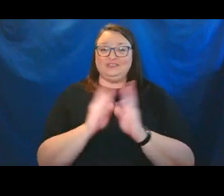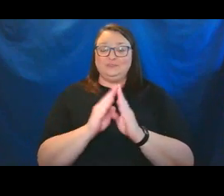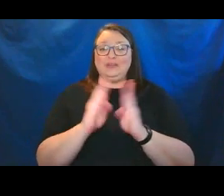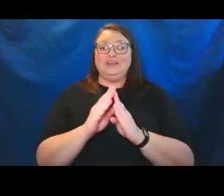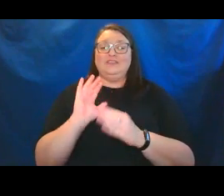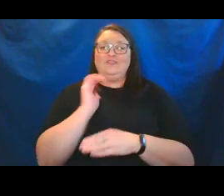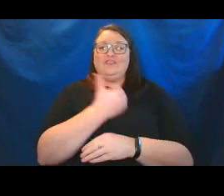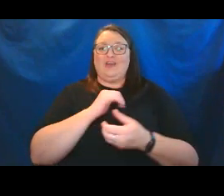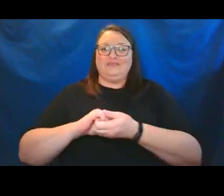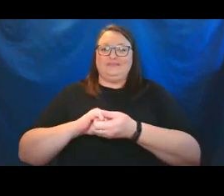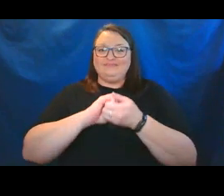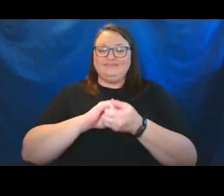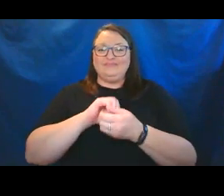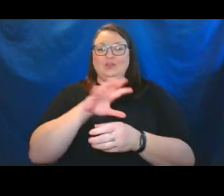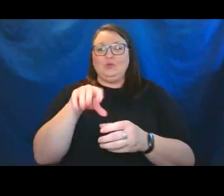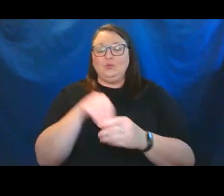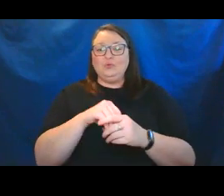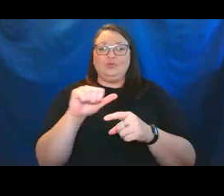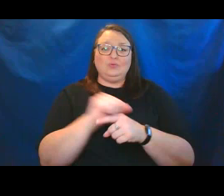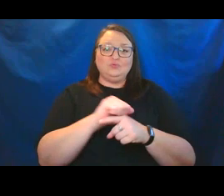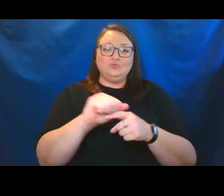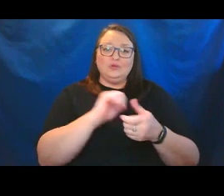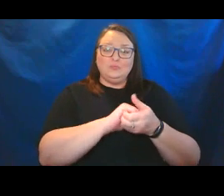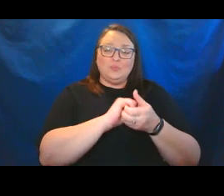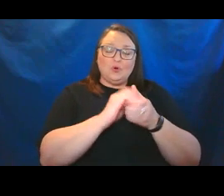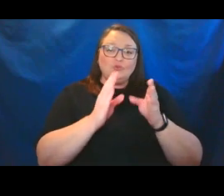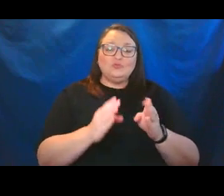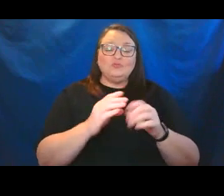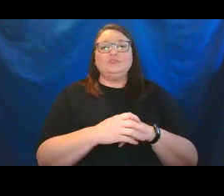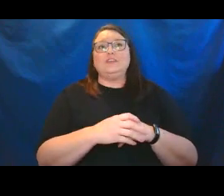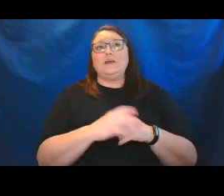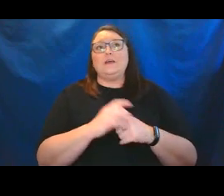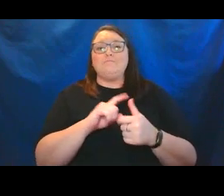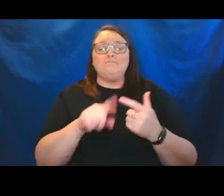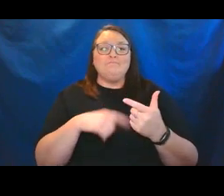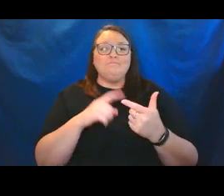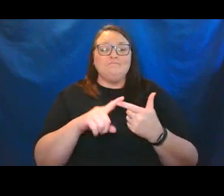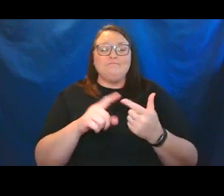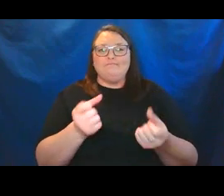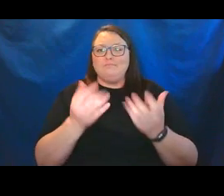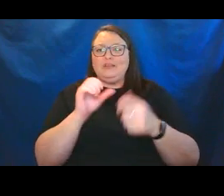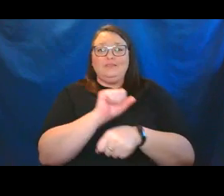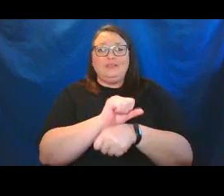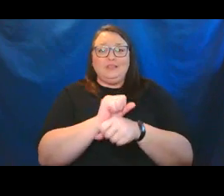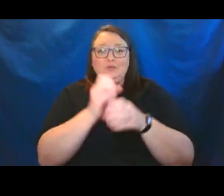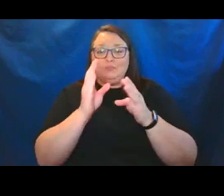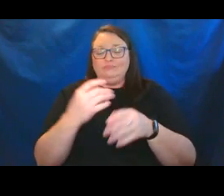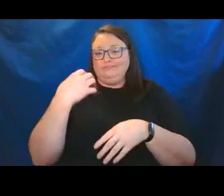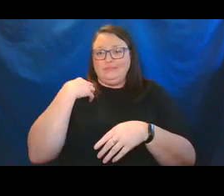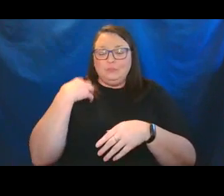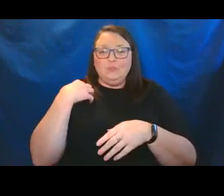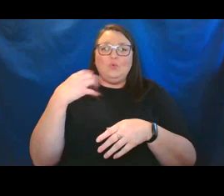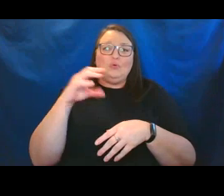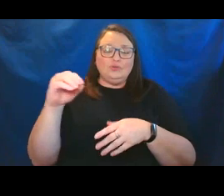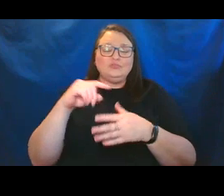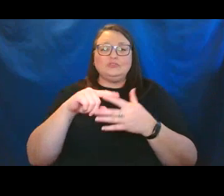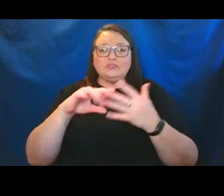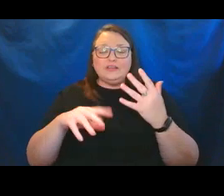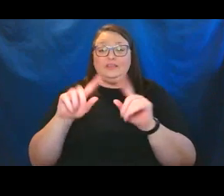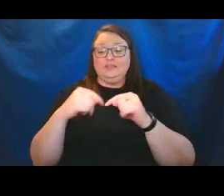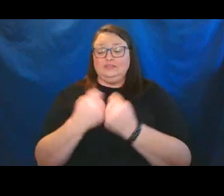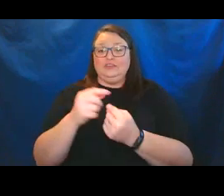Alliance, including our training partners and many of our employers. And the team from